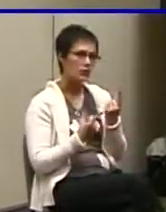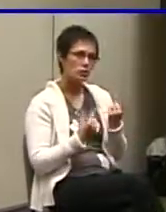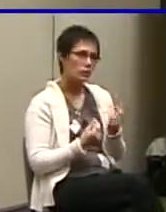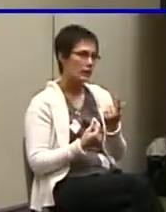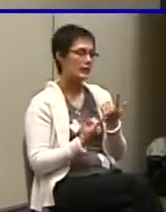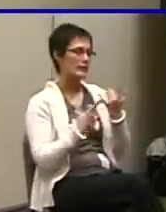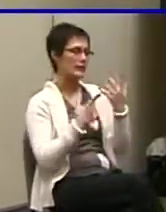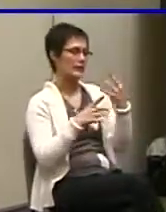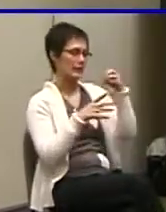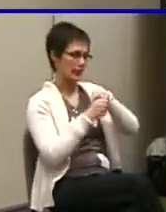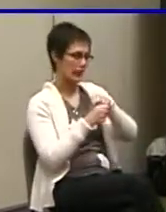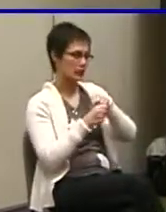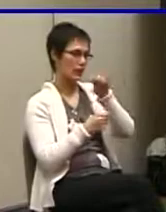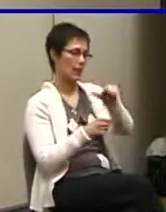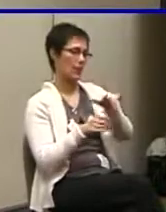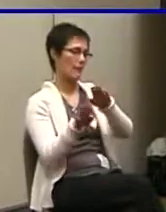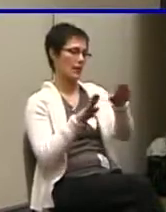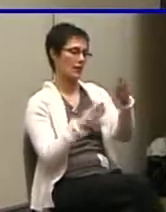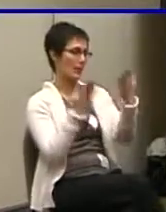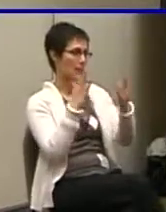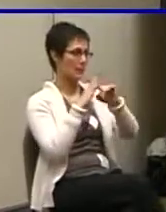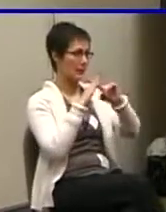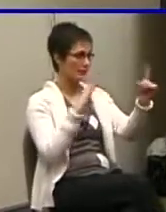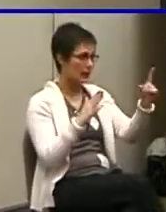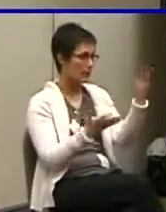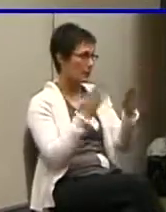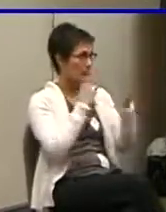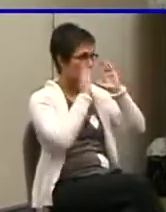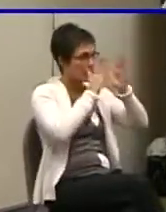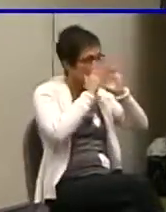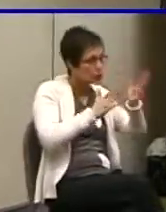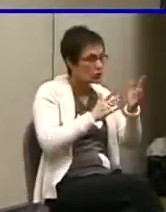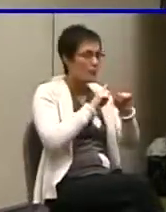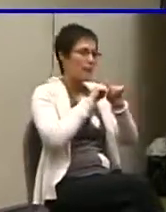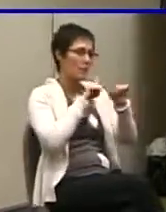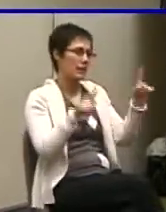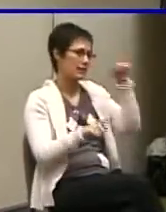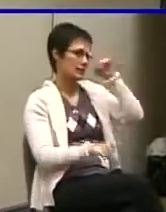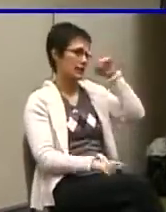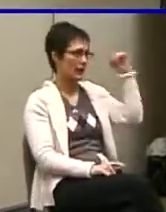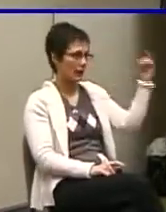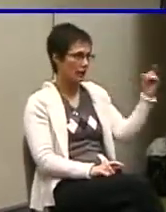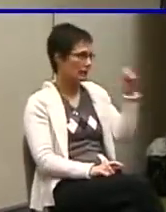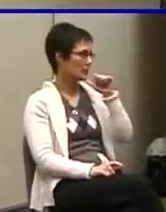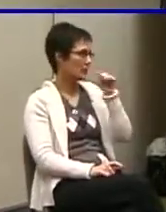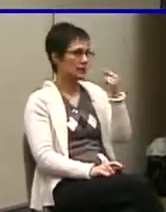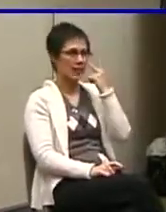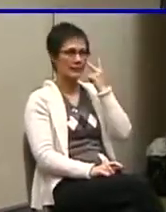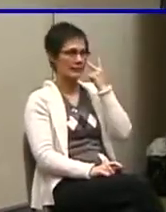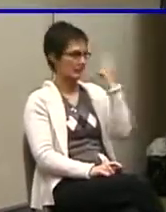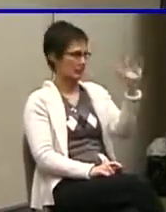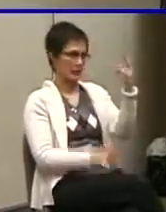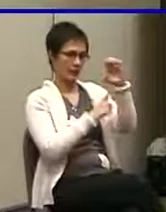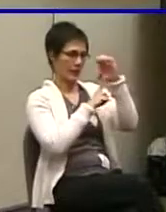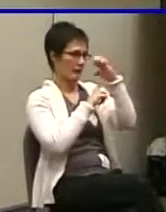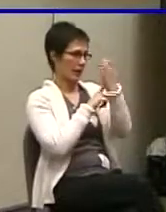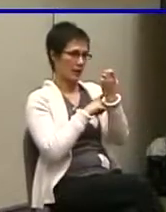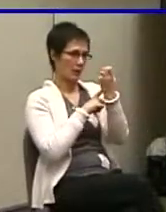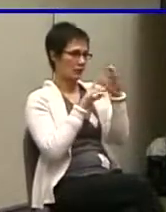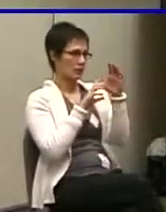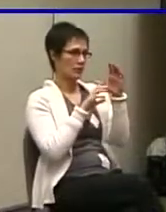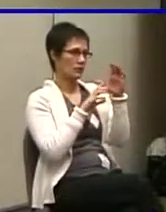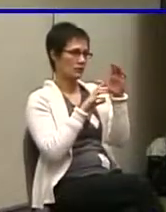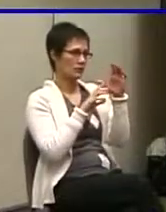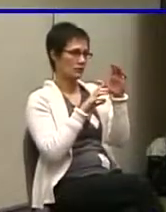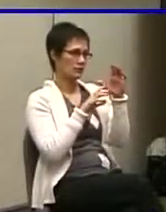some kind of behavior. Now, that behavior might be escape behavior, it might be attention behavior, but it's because he didn't read this in the front end. Now, that becomes a really